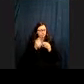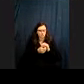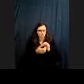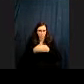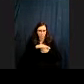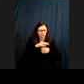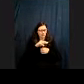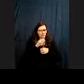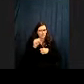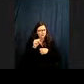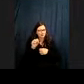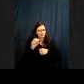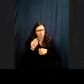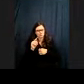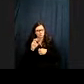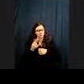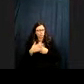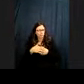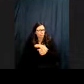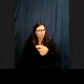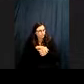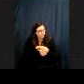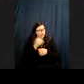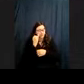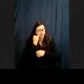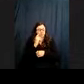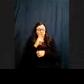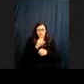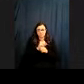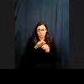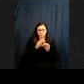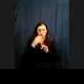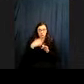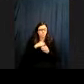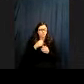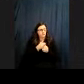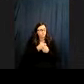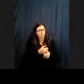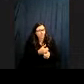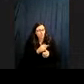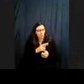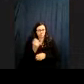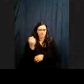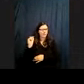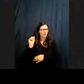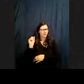matter, if in fact, whether in spirit we've obeyed or defied the given